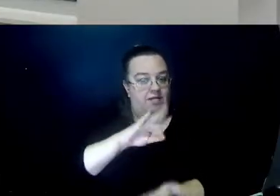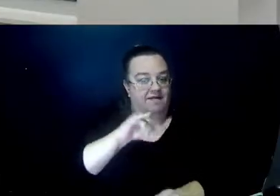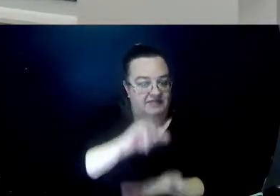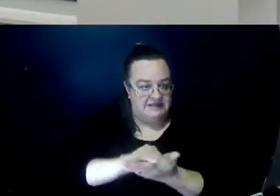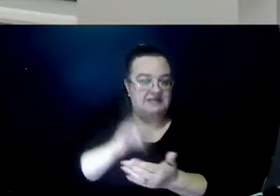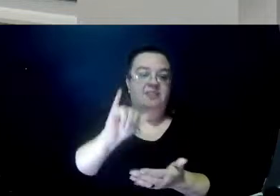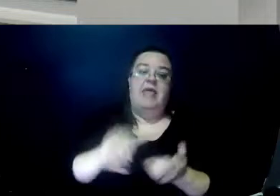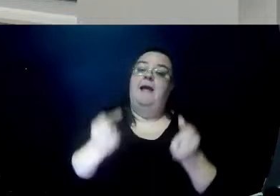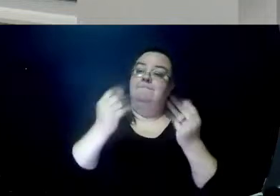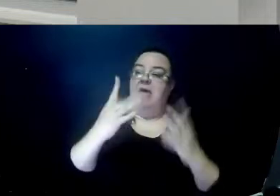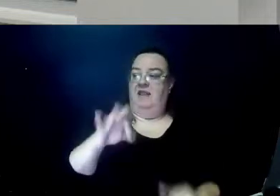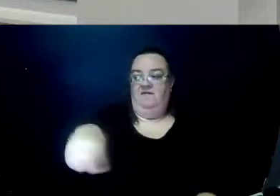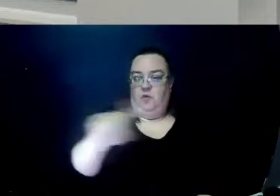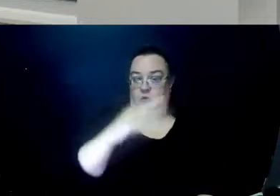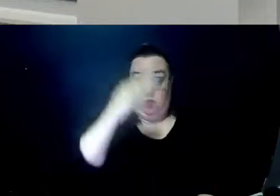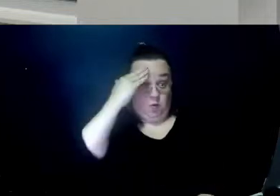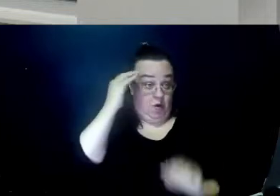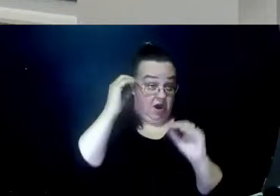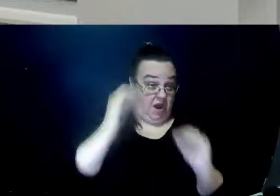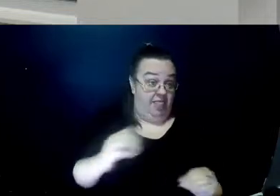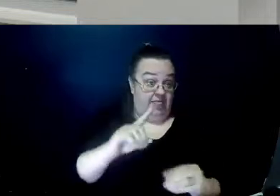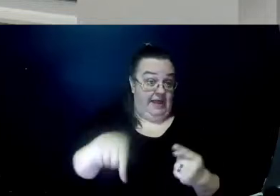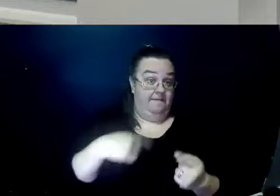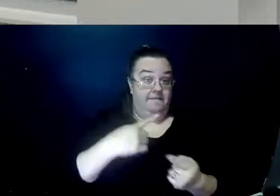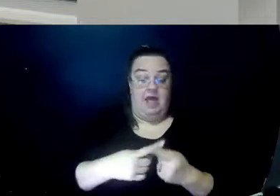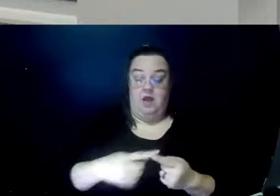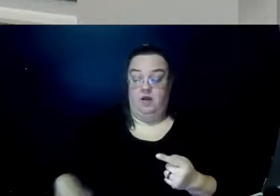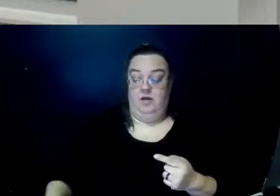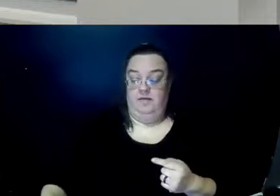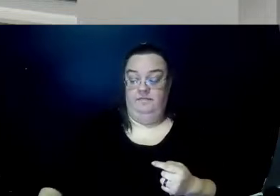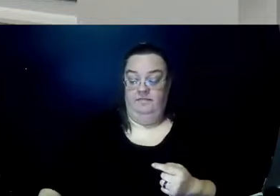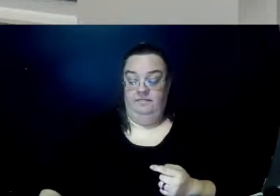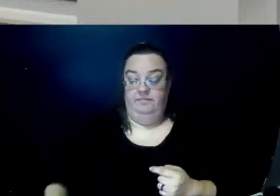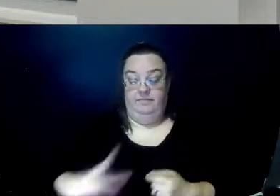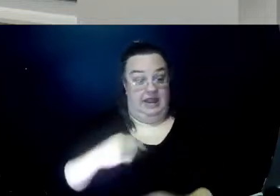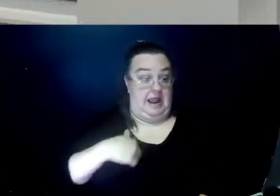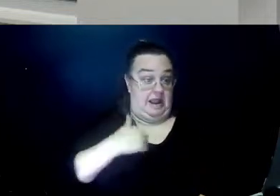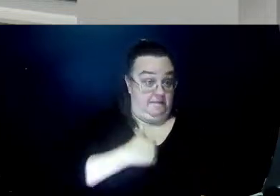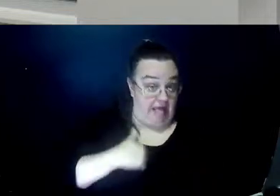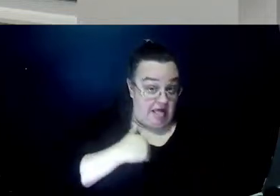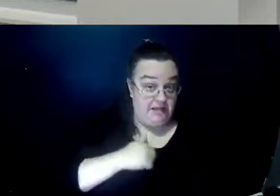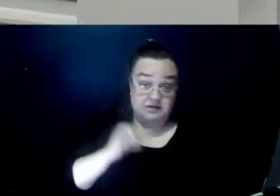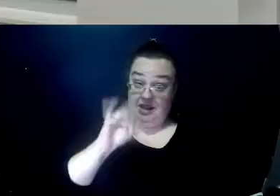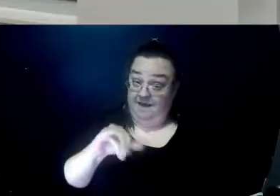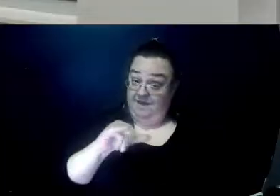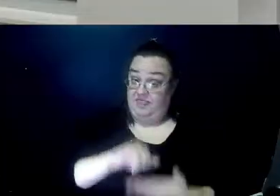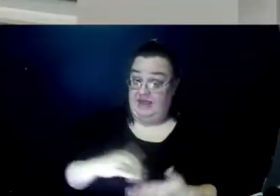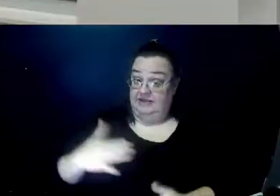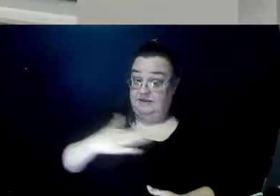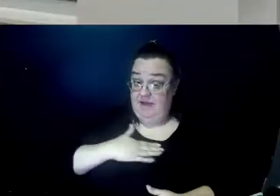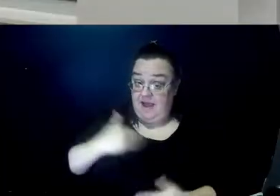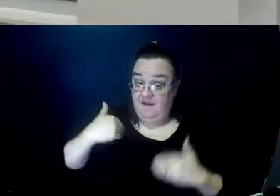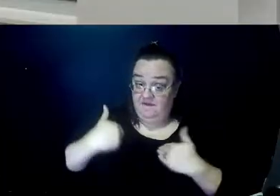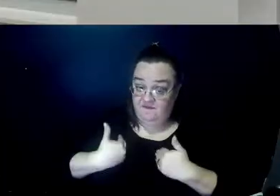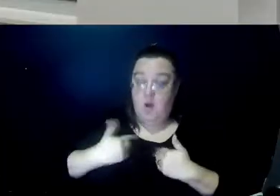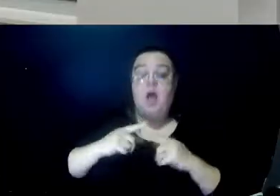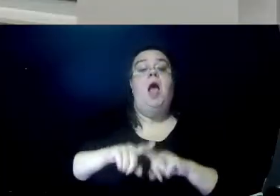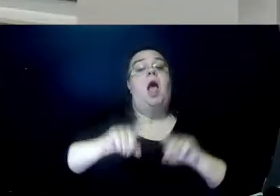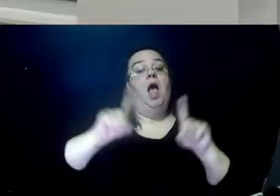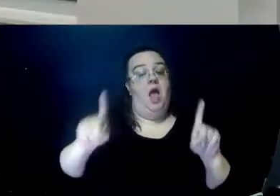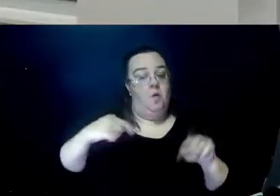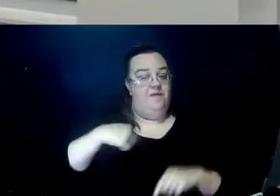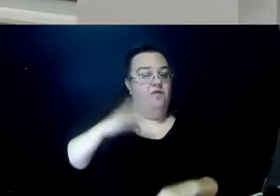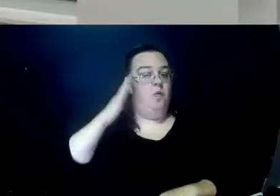of you know nothing about. And I apologize if that's my fault. However, I would like to